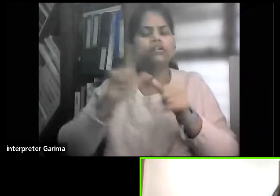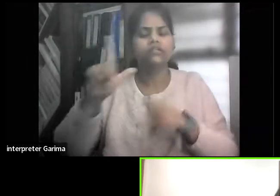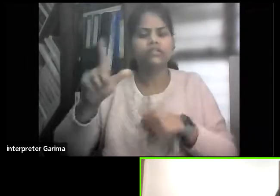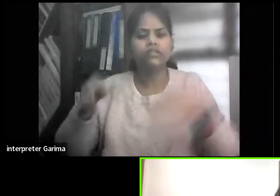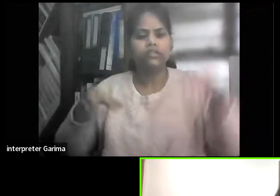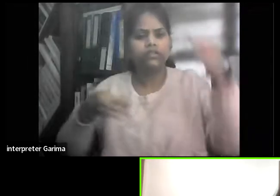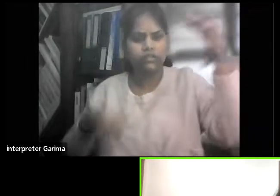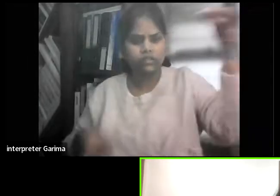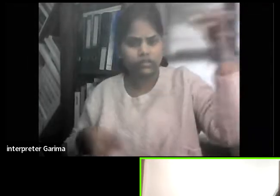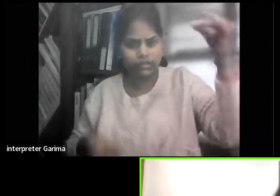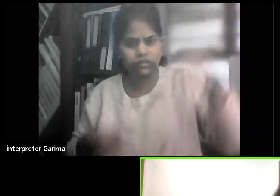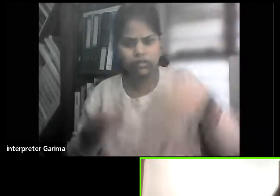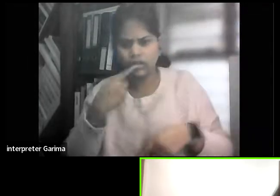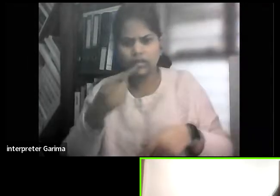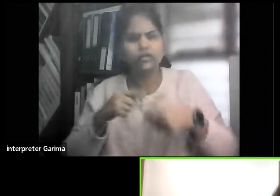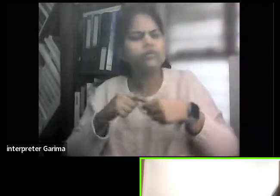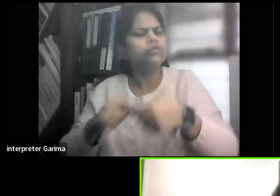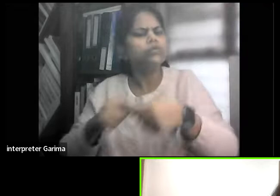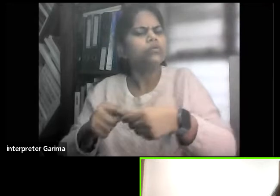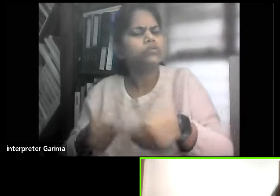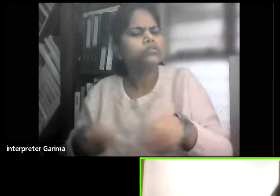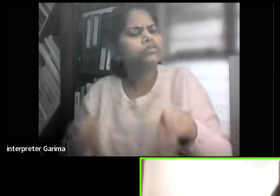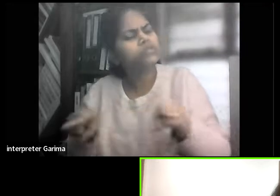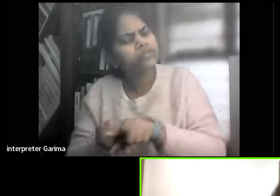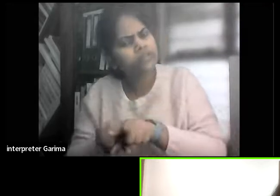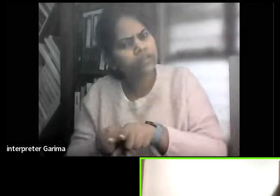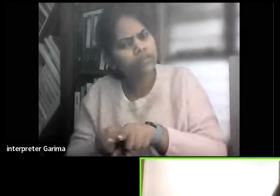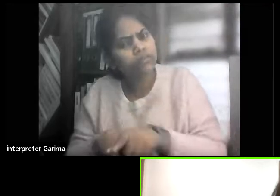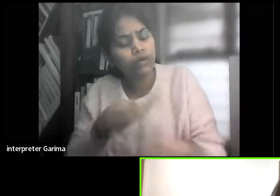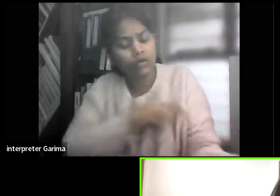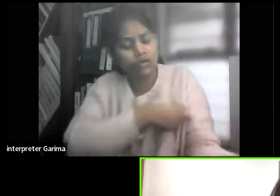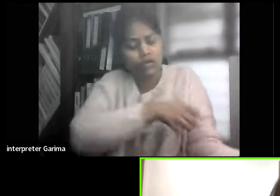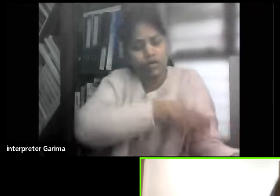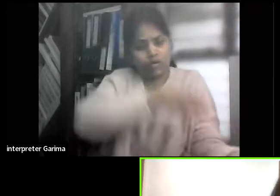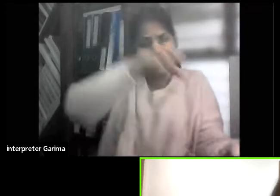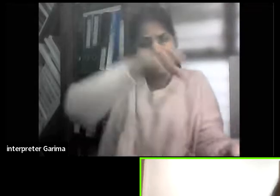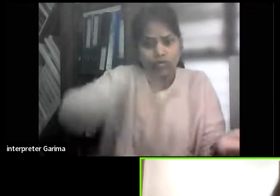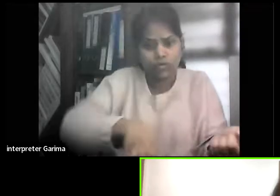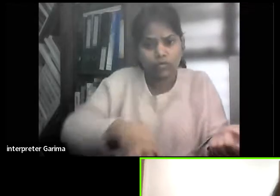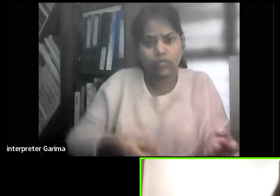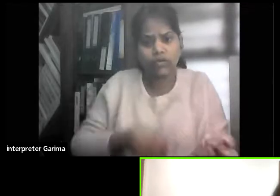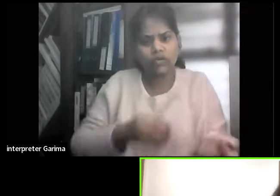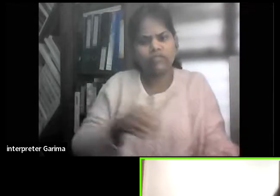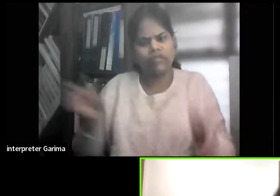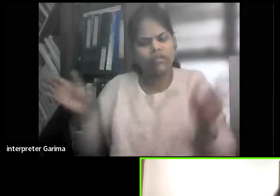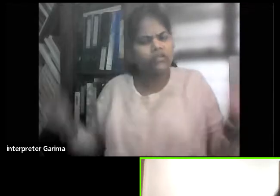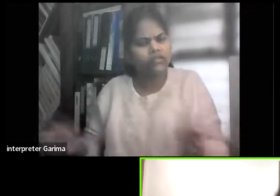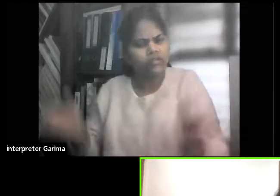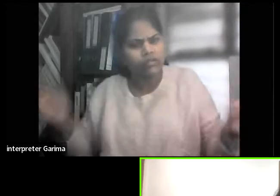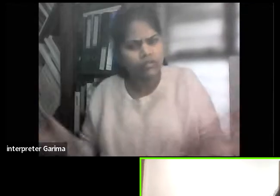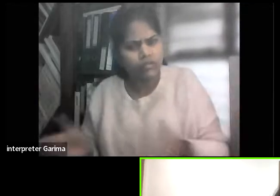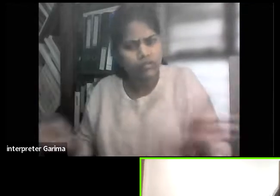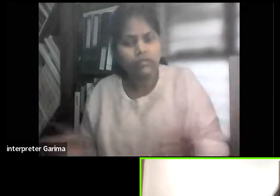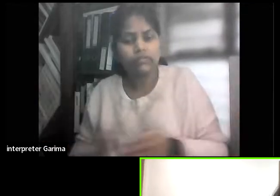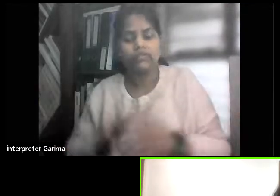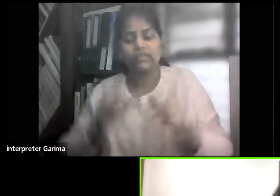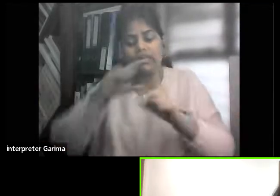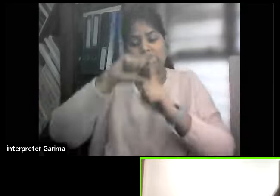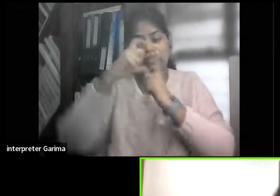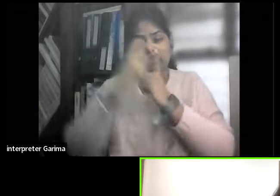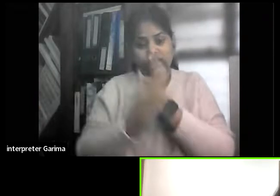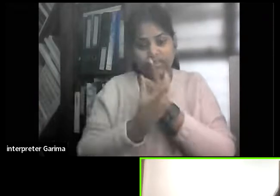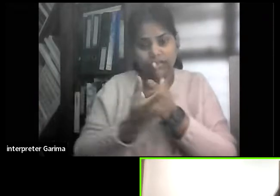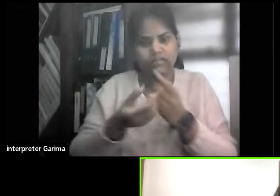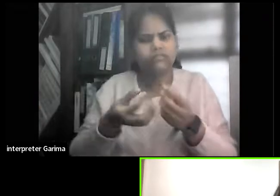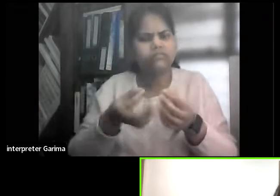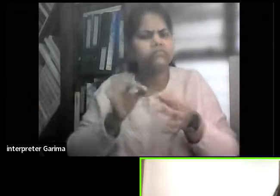the same overpowering influence of these monolithic structures of cultural interpretation. According to Vatsayan, the sculptures